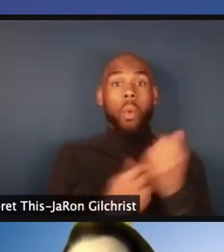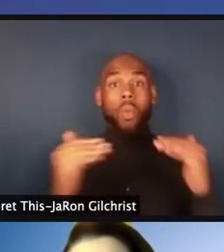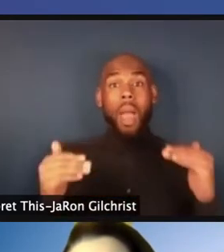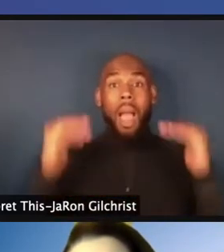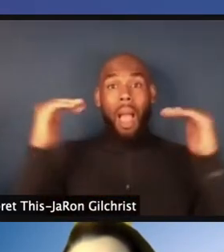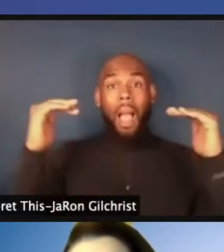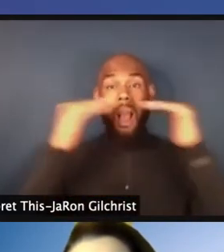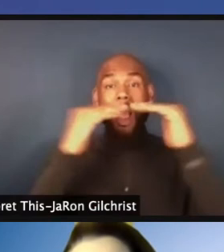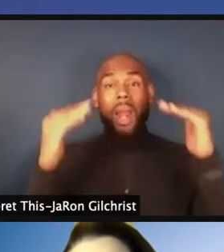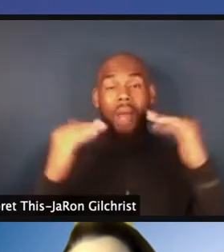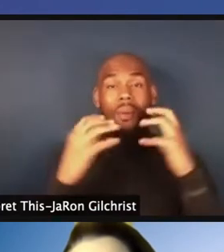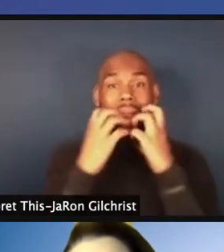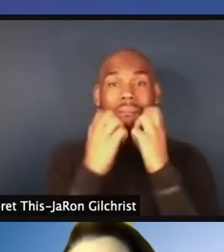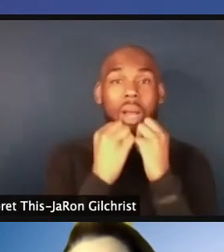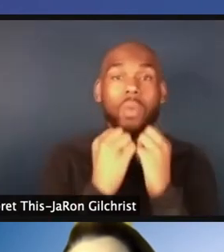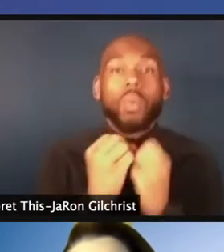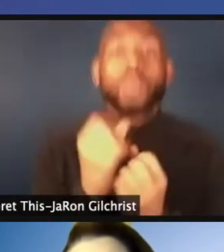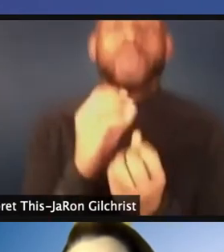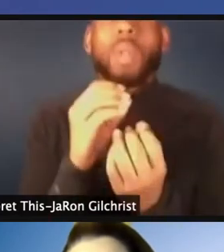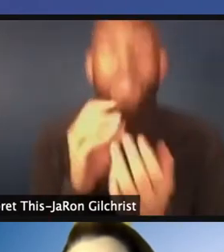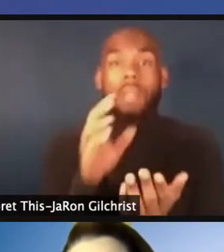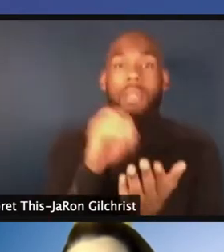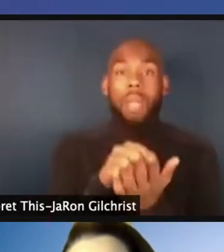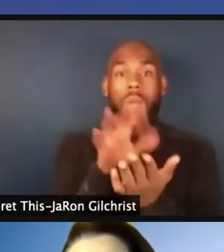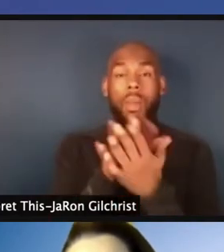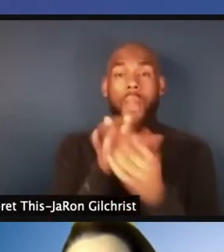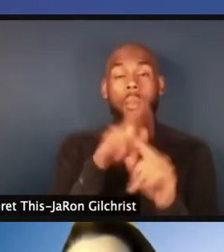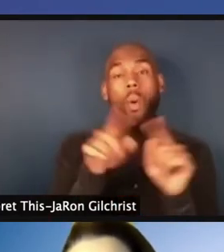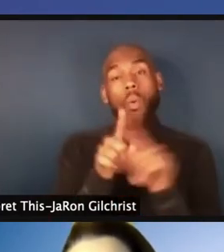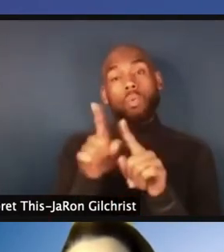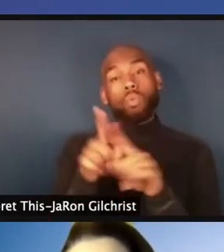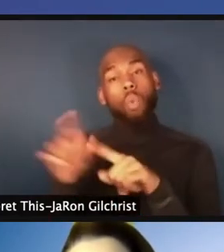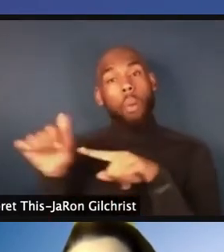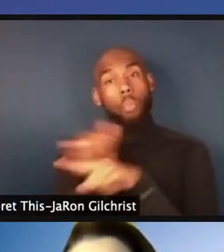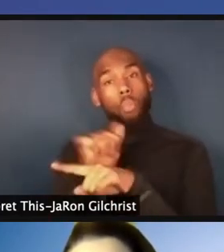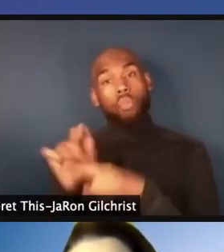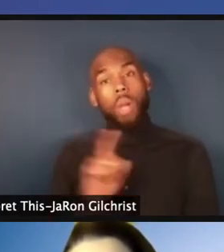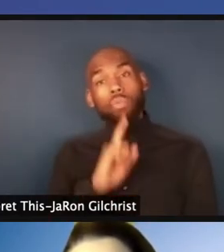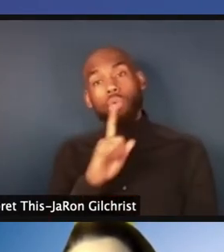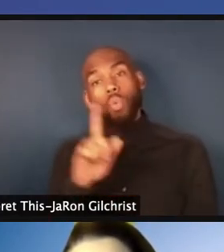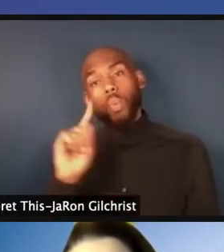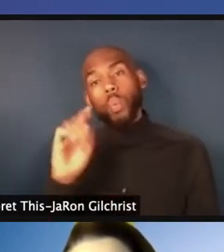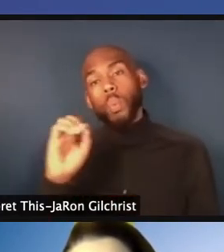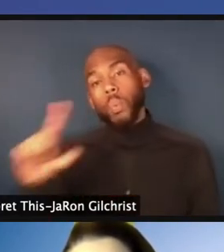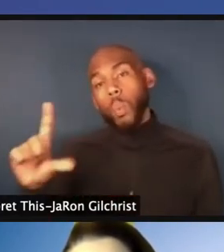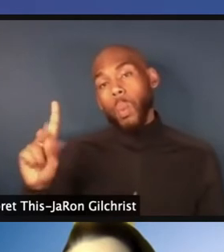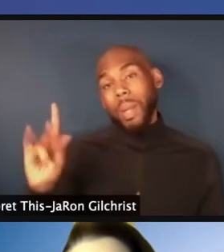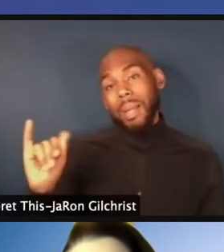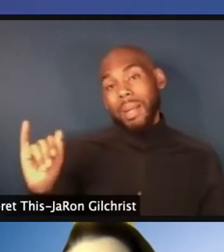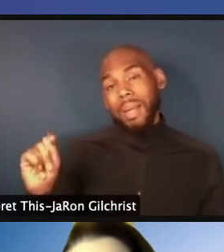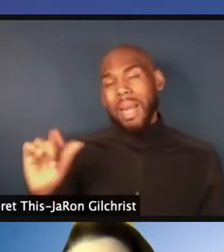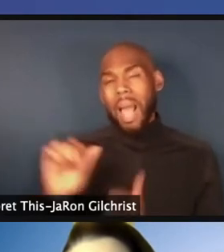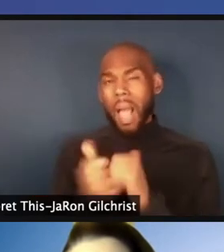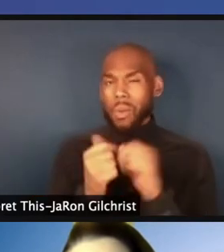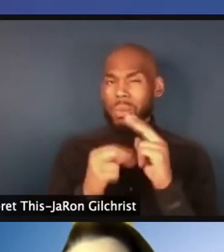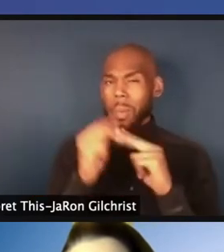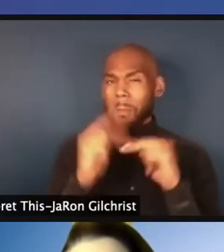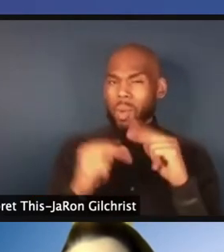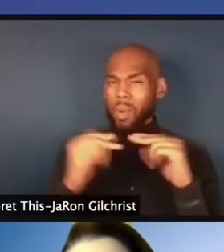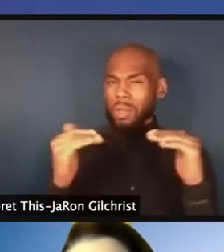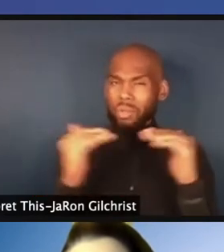values led document, but also a practical toolkit for how to build a just practice or to